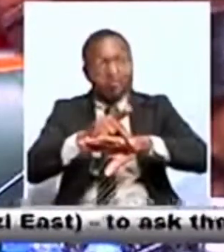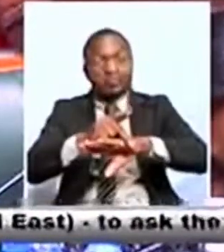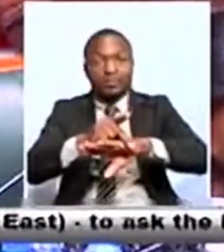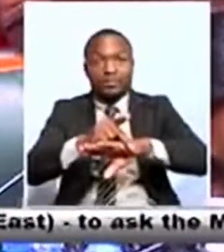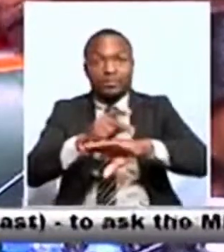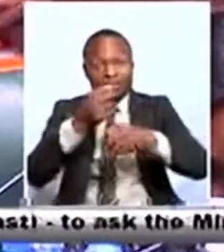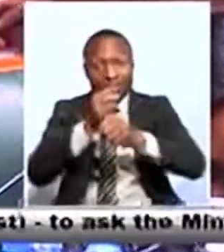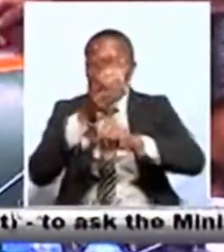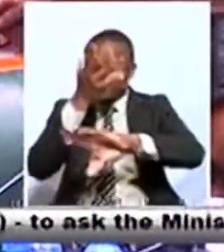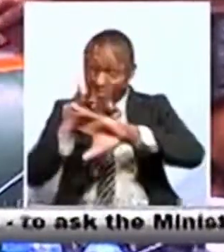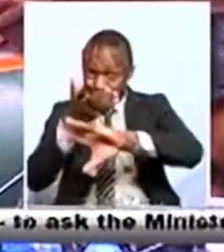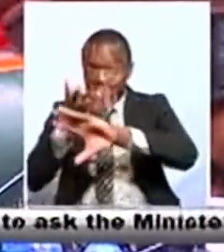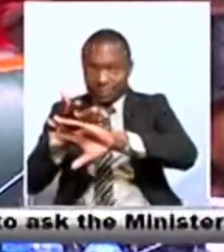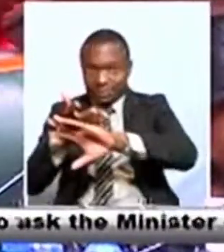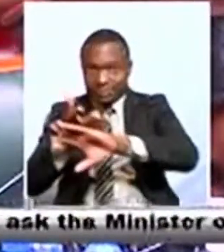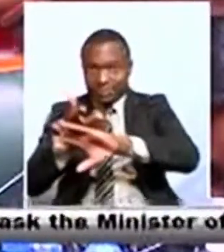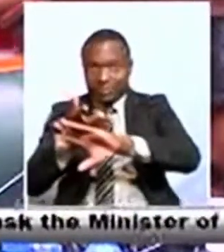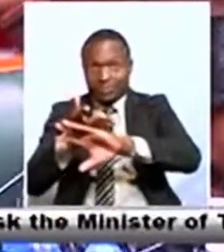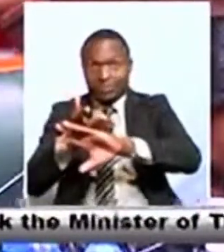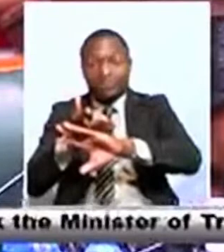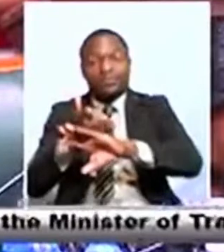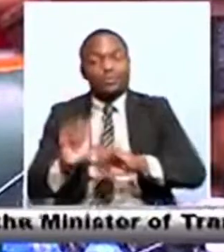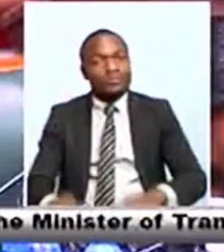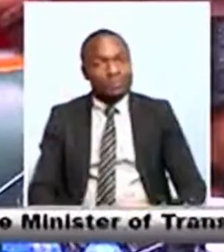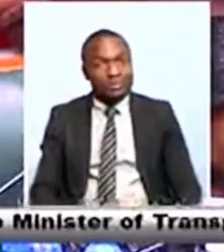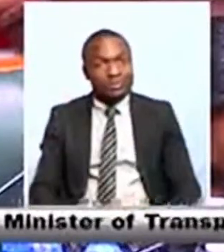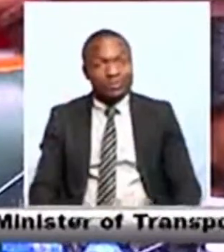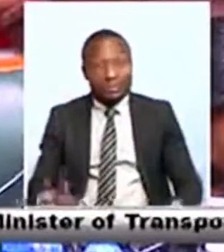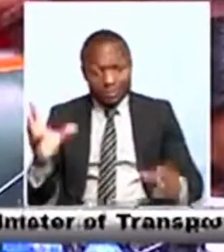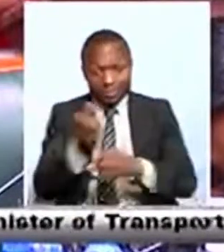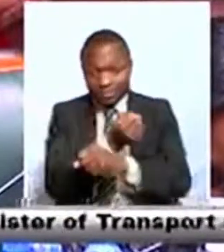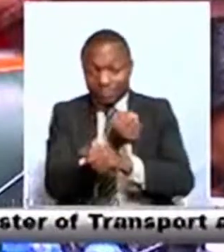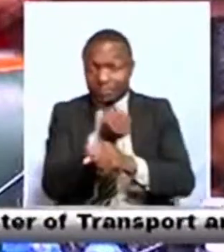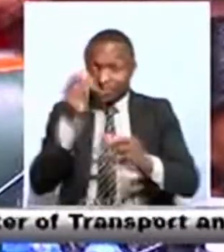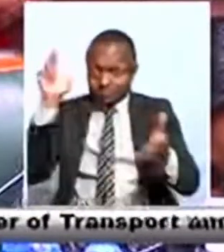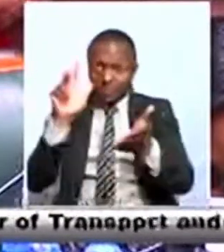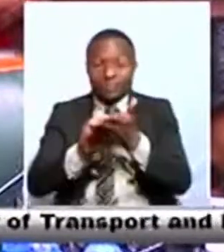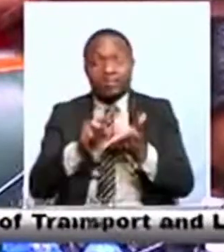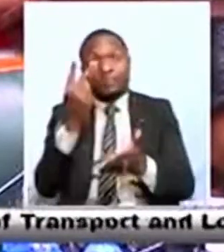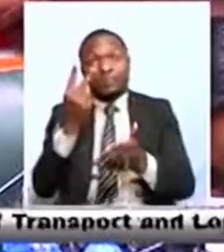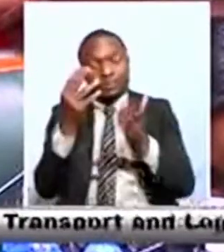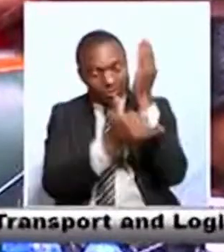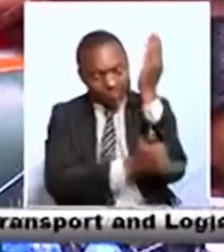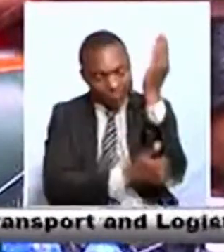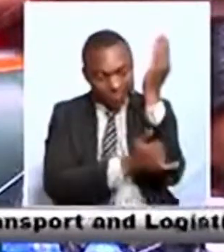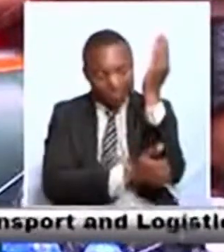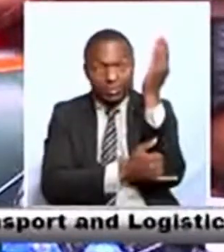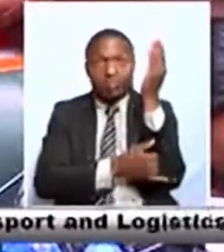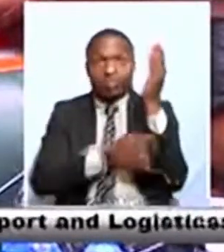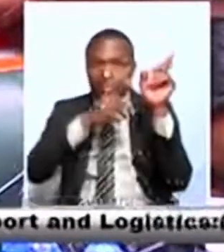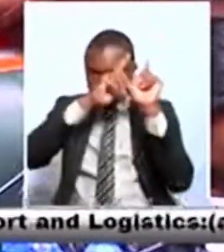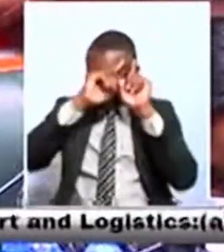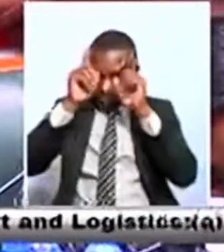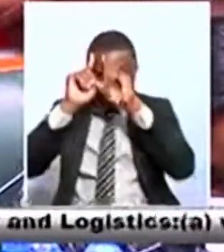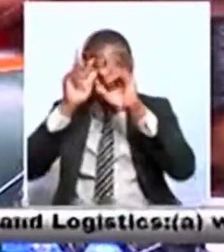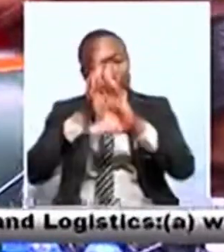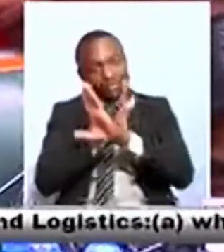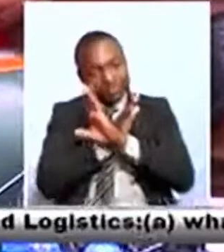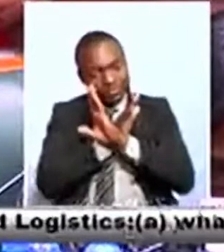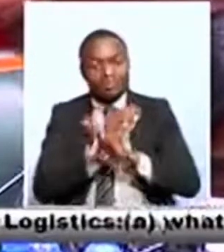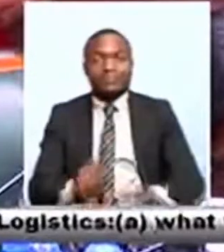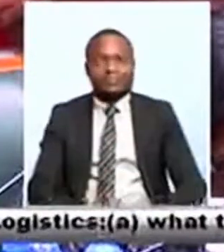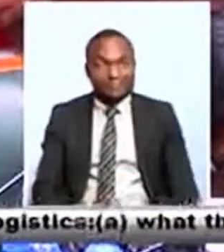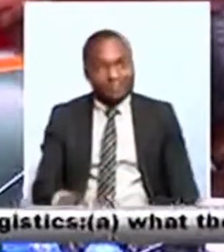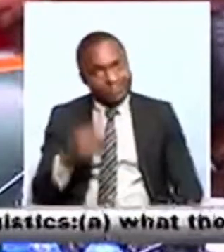it difficult to secure the buy-in of the two countries, DRC and Zambia.